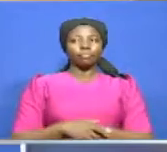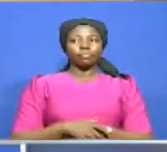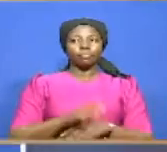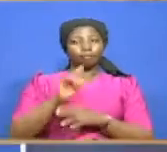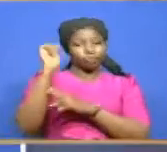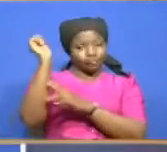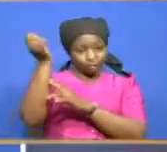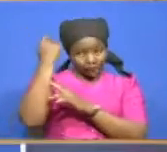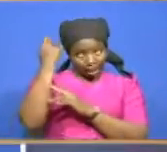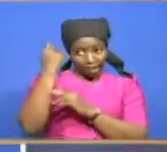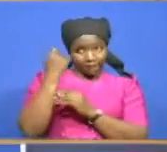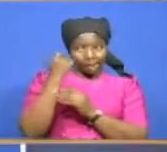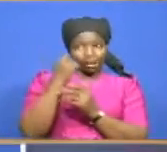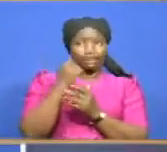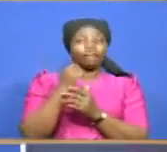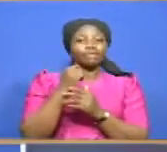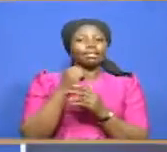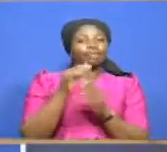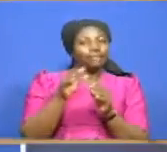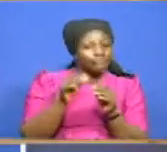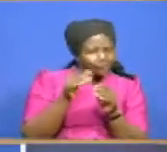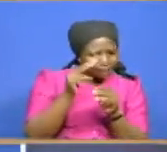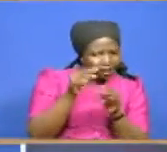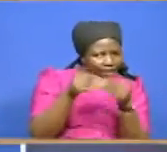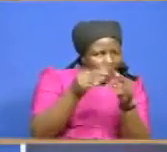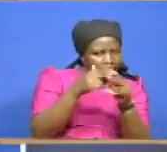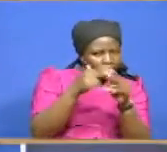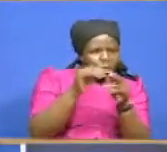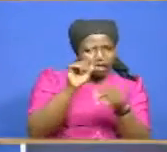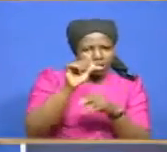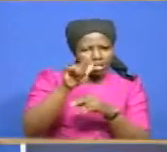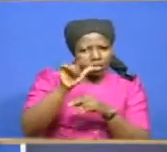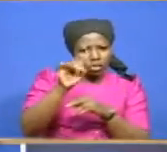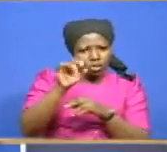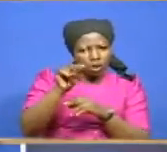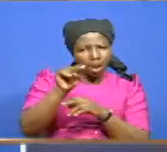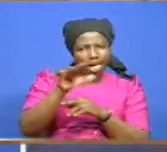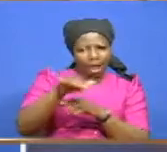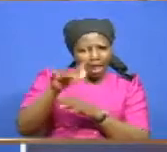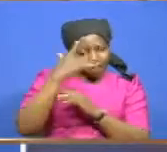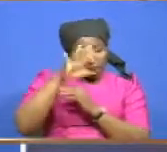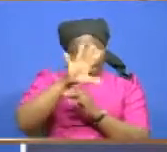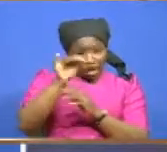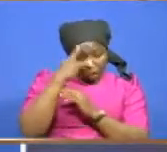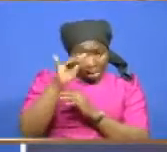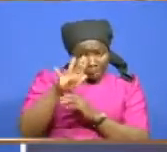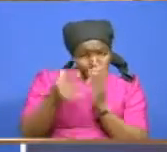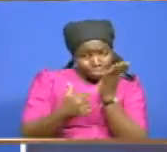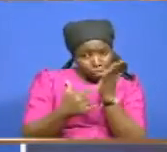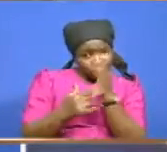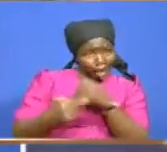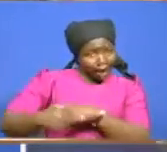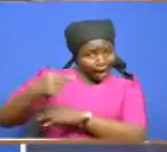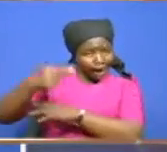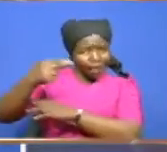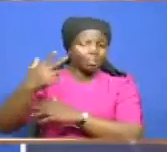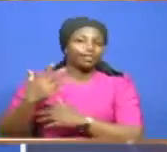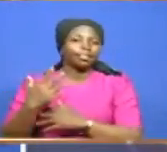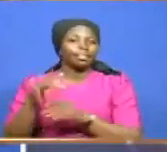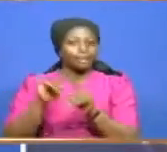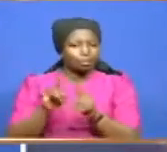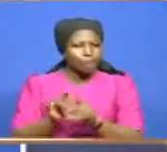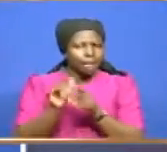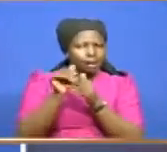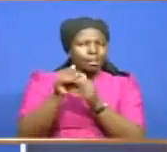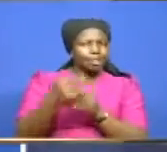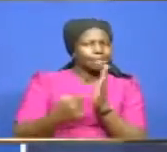Kenya is in some quarters referred to as the Silicon Savannah of Africa due to her technological advances and pioneering technologies that not